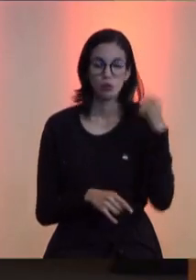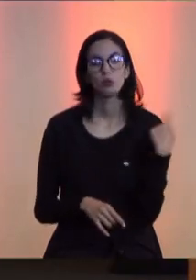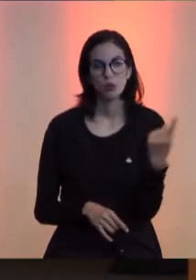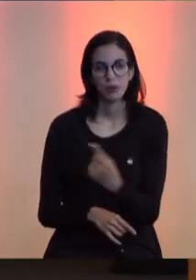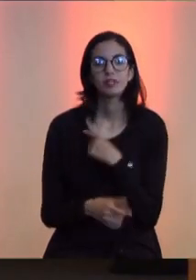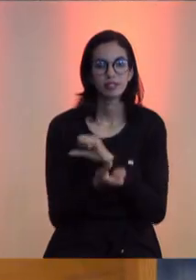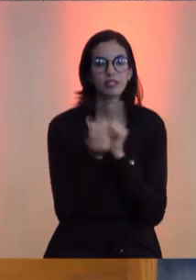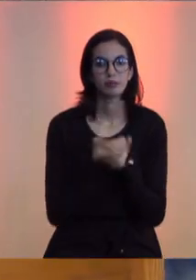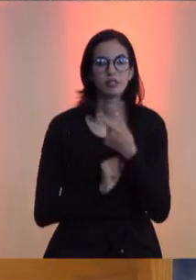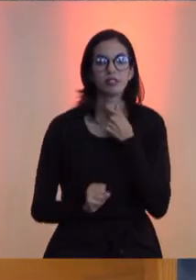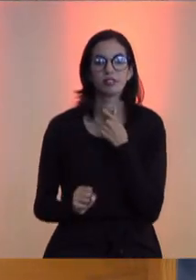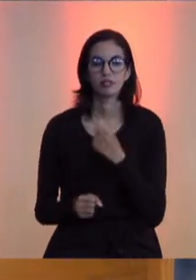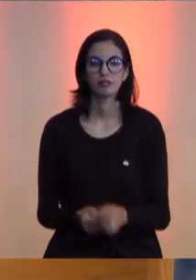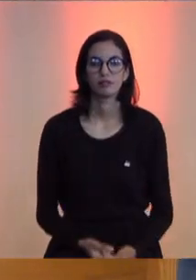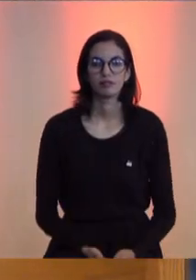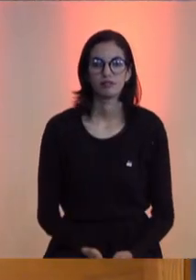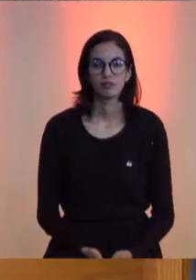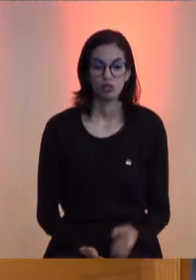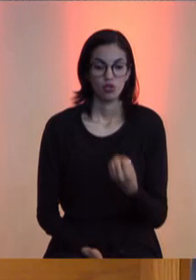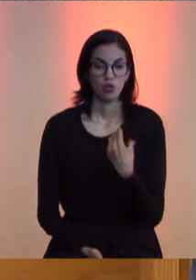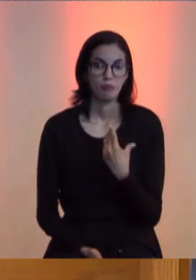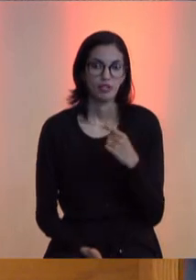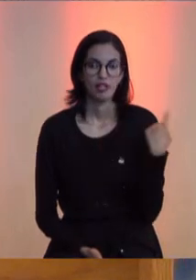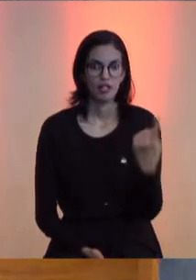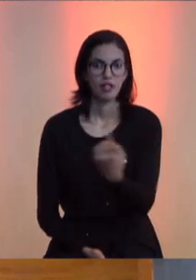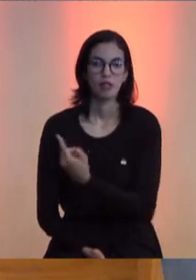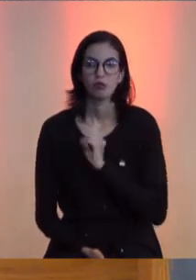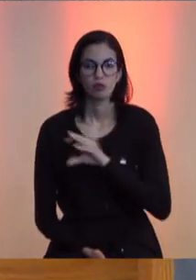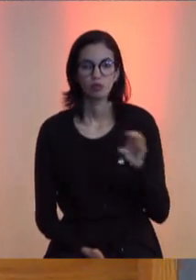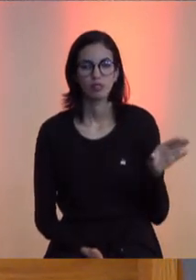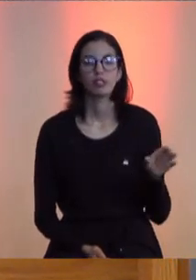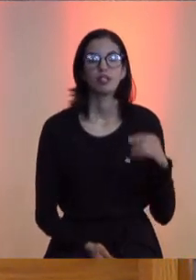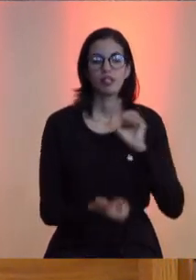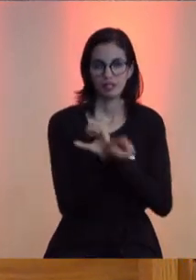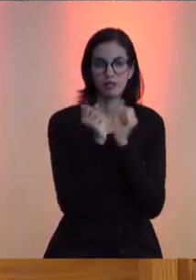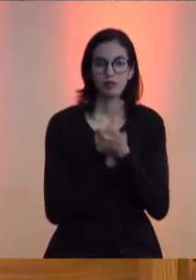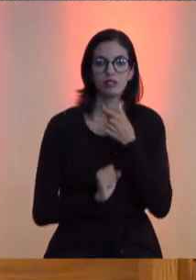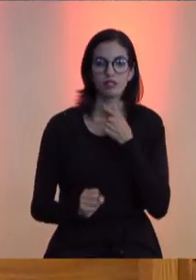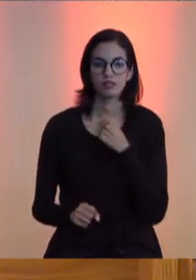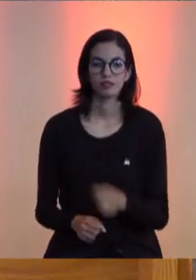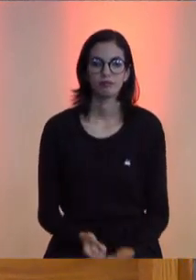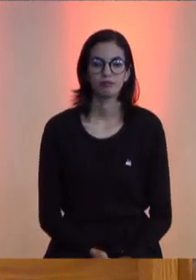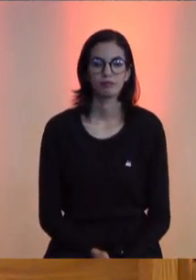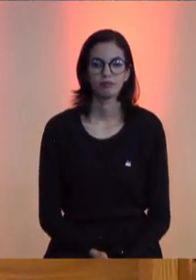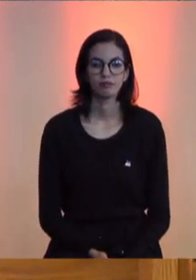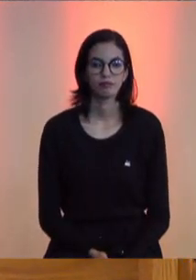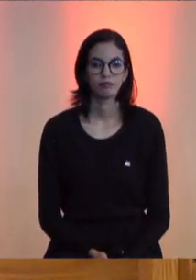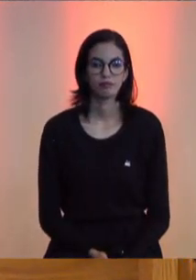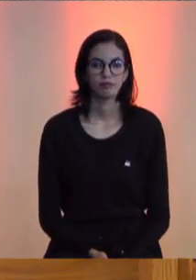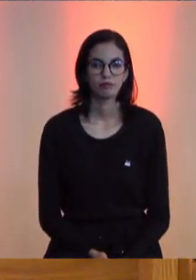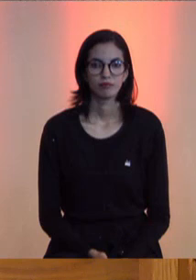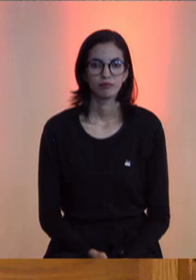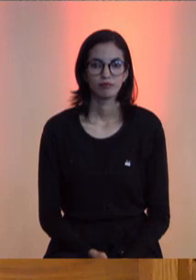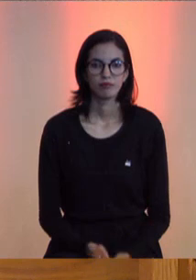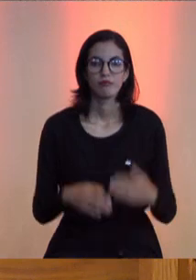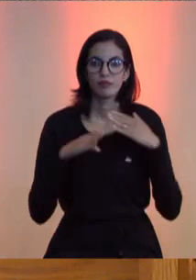your names. De cambiar tu nombre. He will change your language. De modificar tu lenguaje. He will try to change your appetite. Y